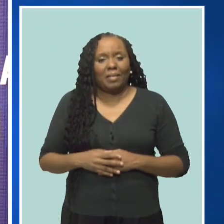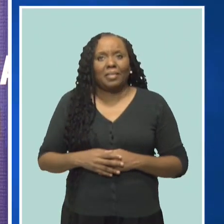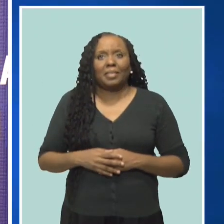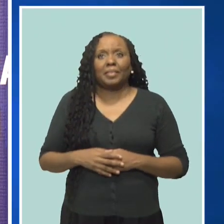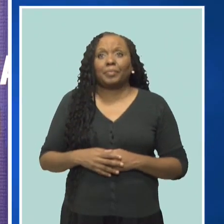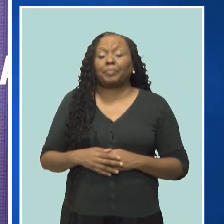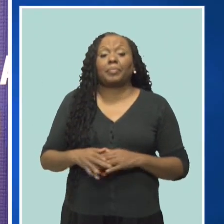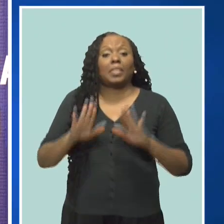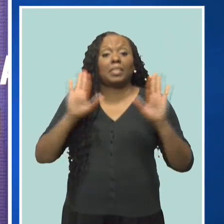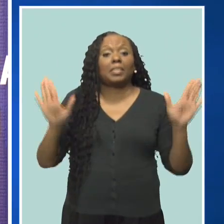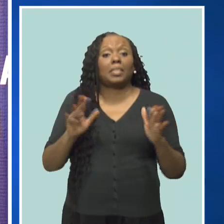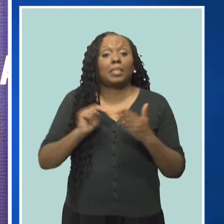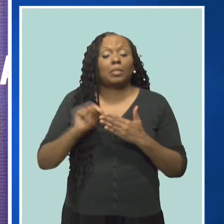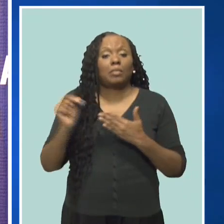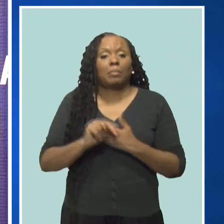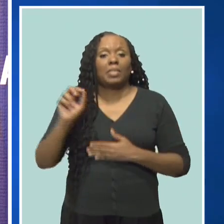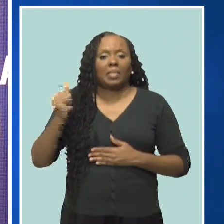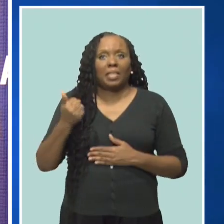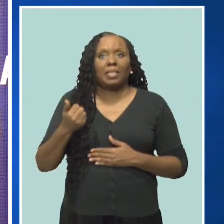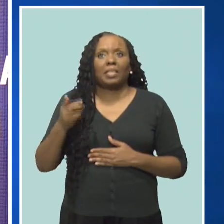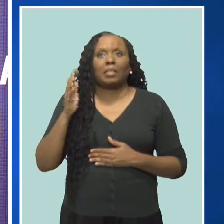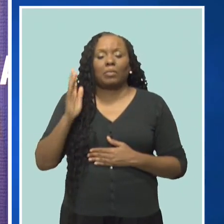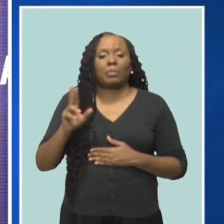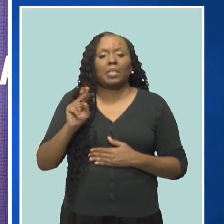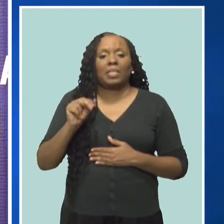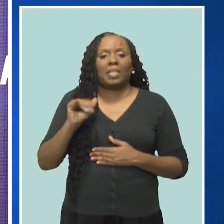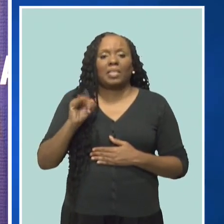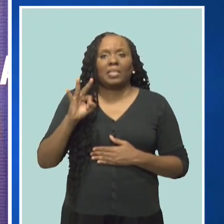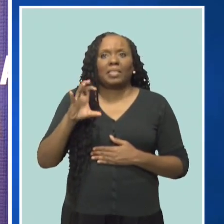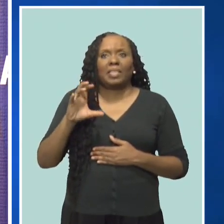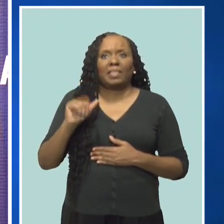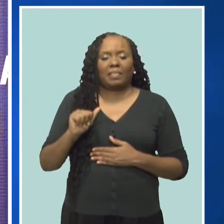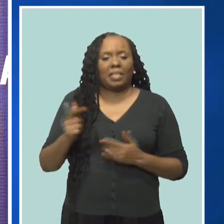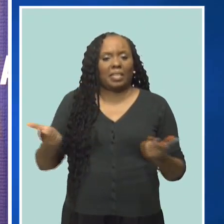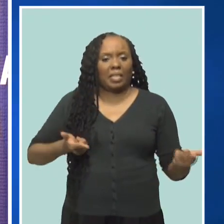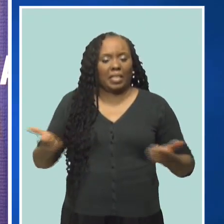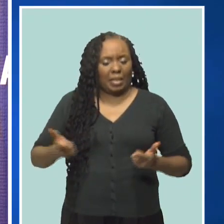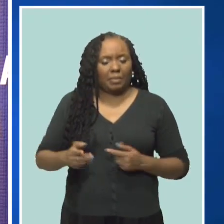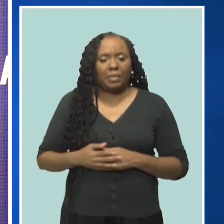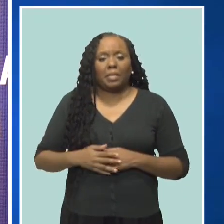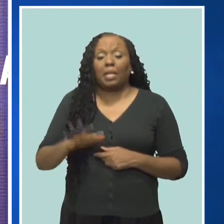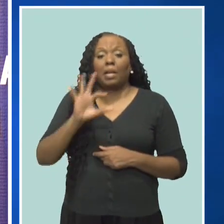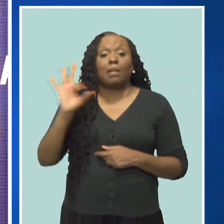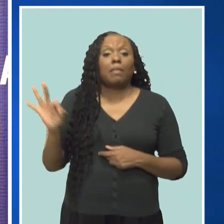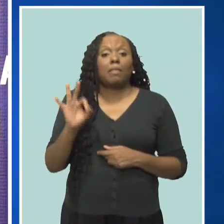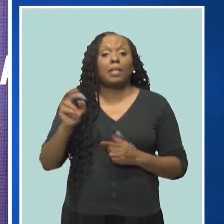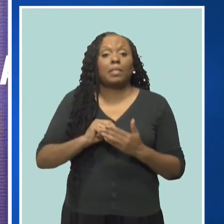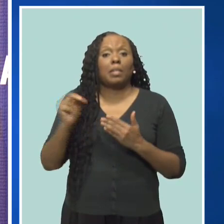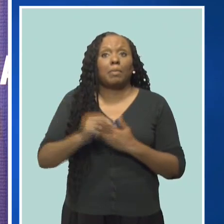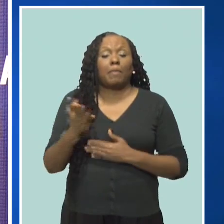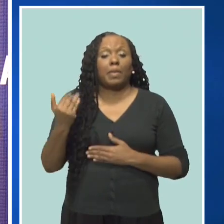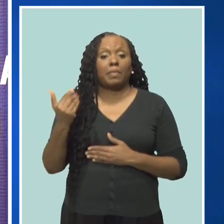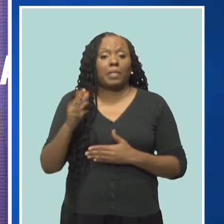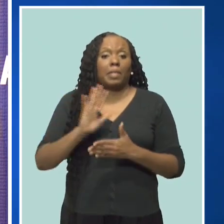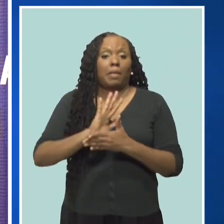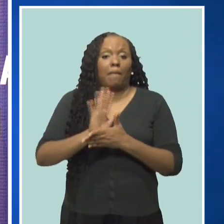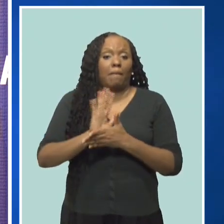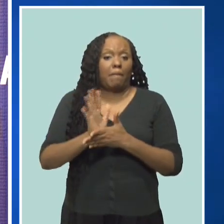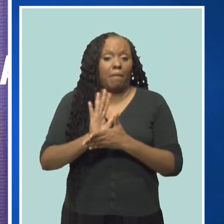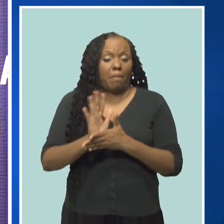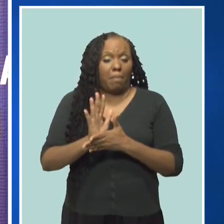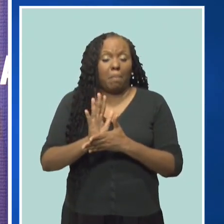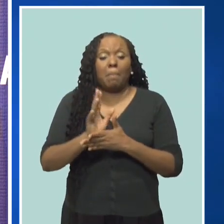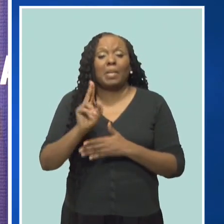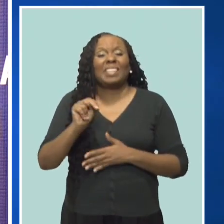Sunday, November 10th, is the NIFCA Lit Limes. On Friday, November 15th, we have the NIFCA film screenings.